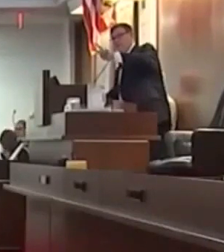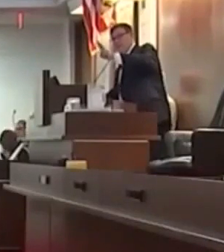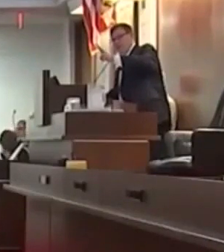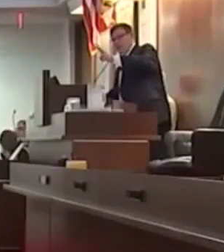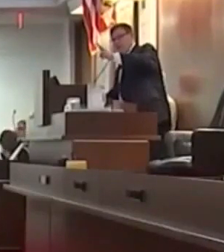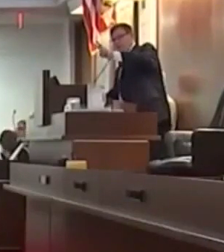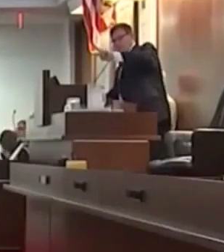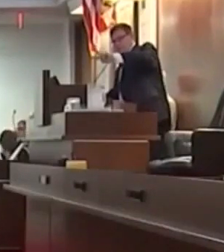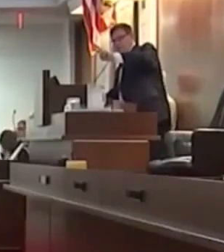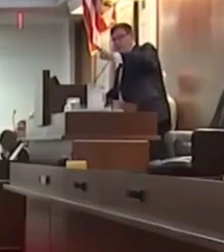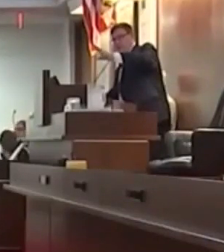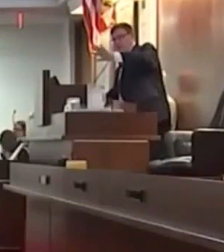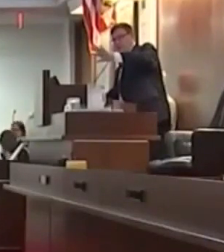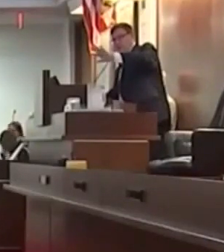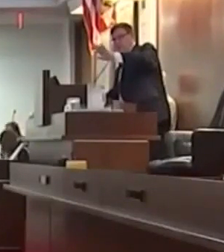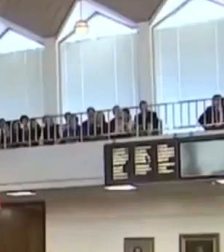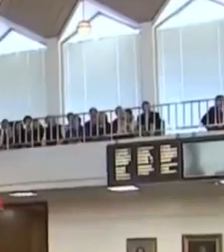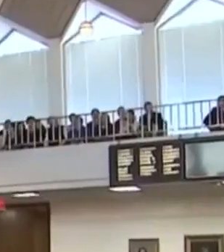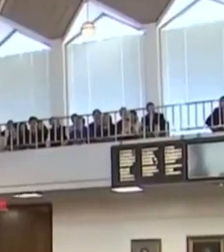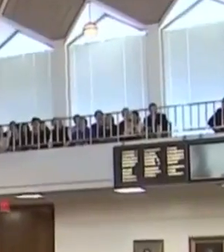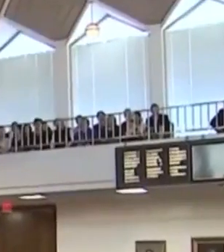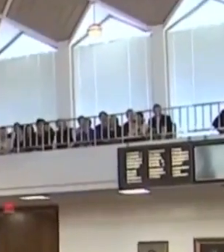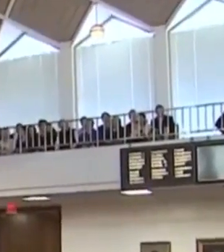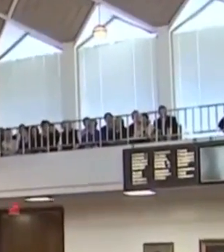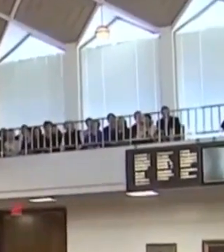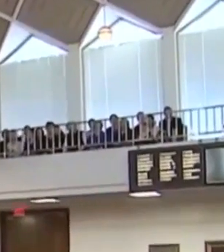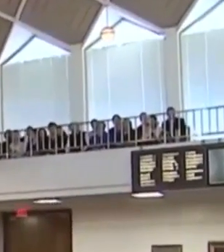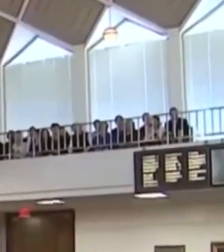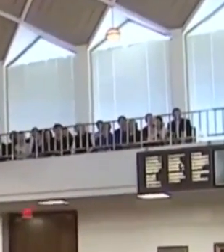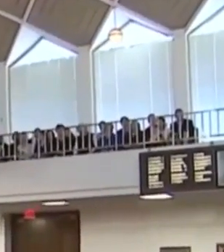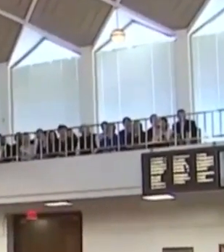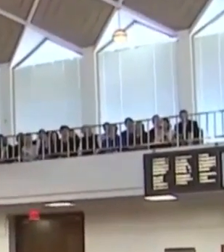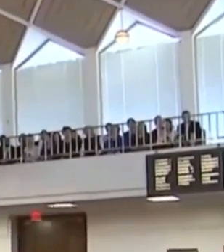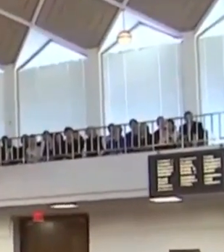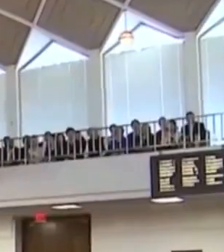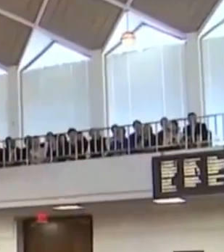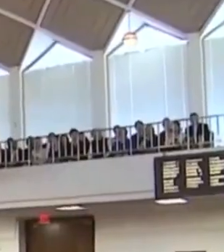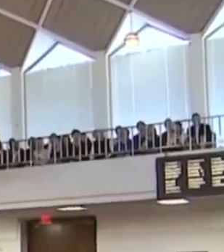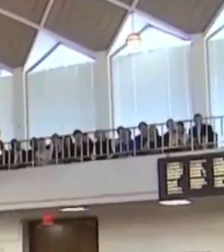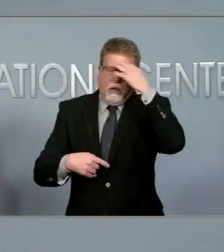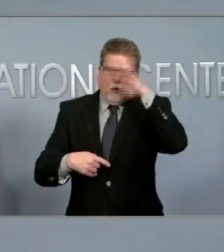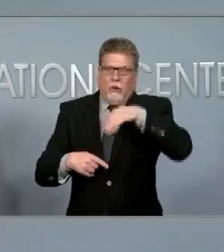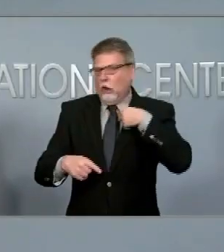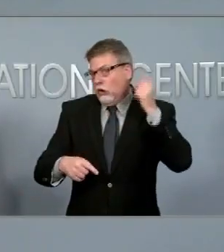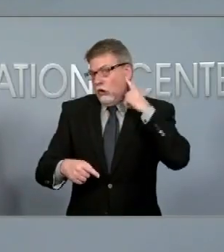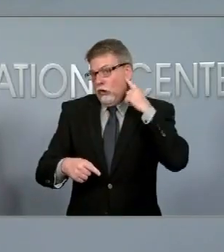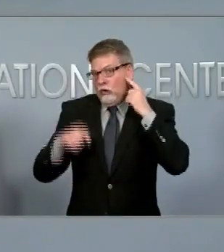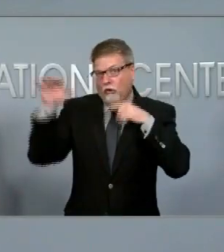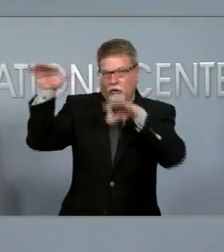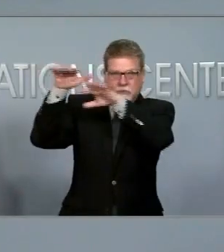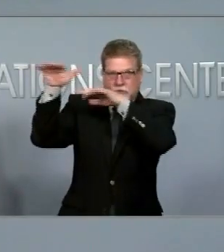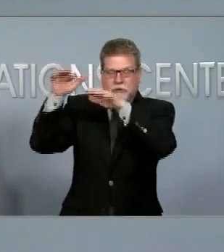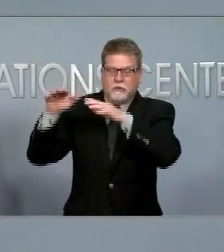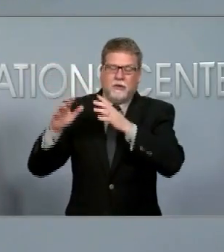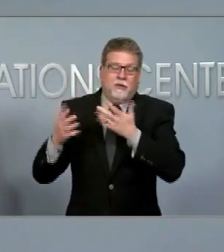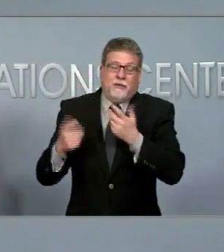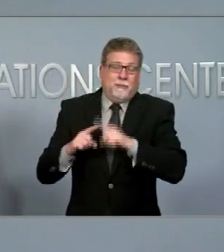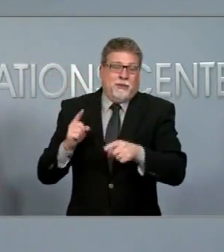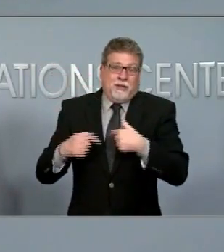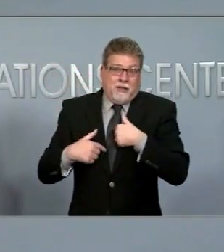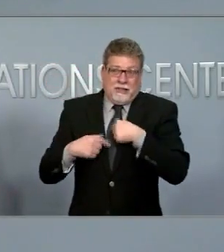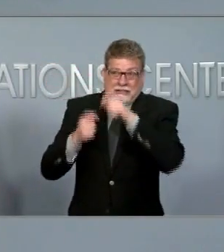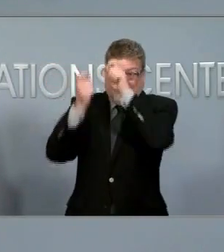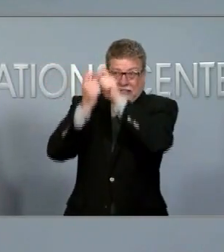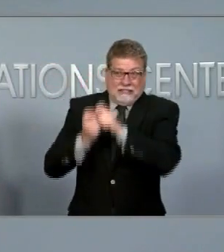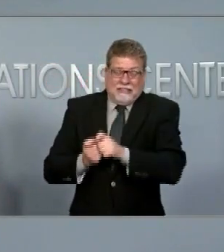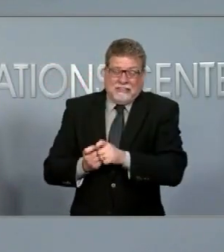Governor Roy Cooper says the House and Senate seem to be frantic about the bill. From what I know about it, I have